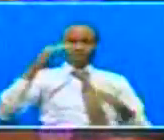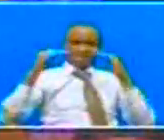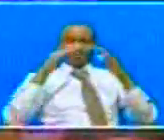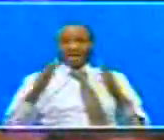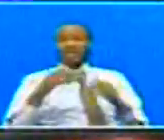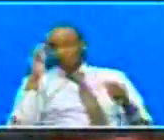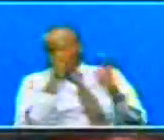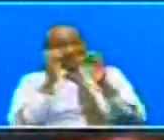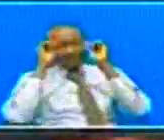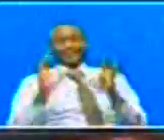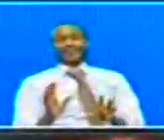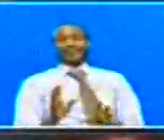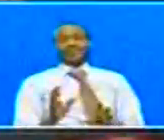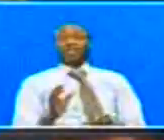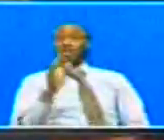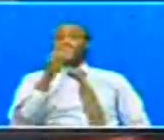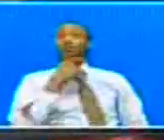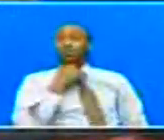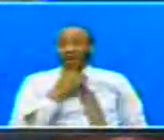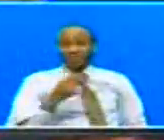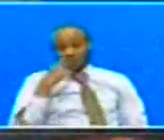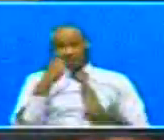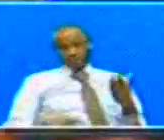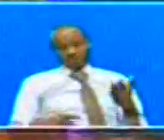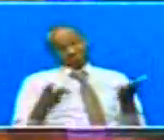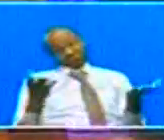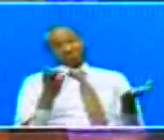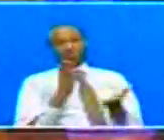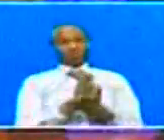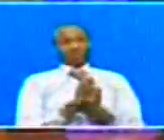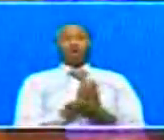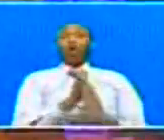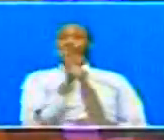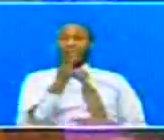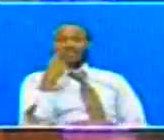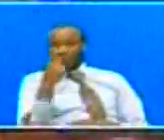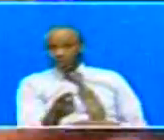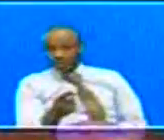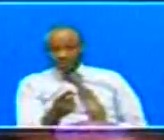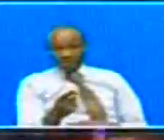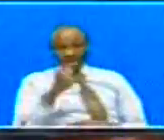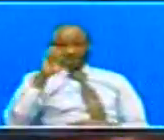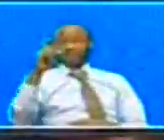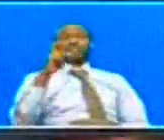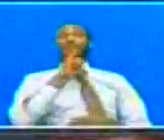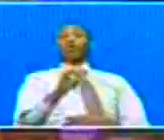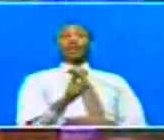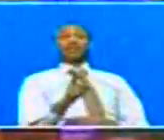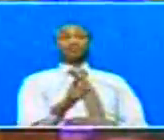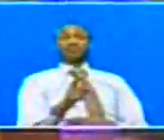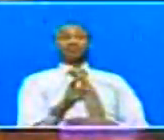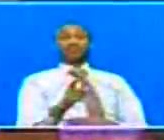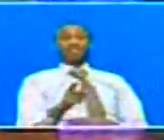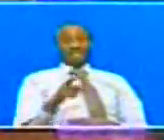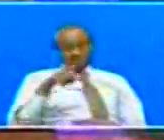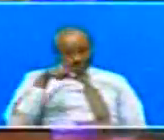is nowhere to hide. And if you want to say they have not been done that, it is not true. Obama signed an executive order banning an individual. And he's